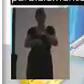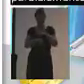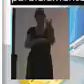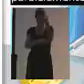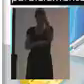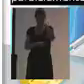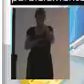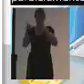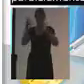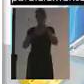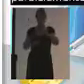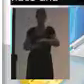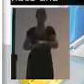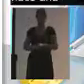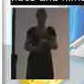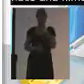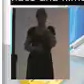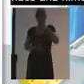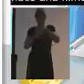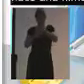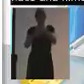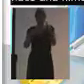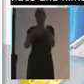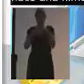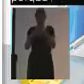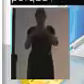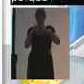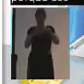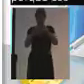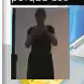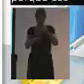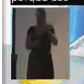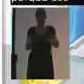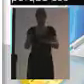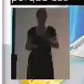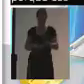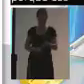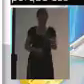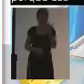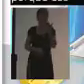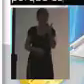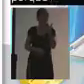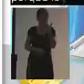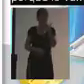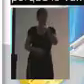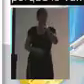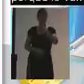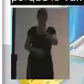Also, at the same time, a camera will record the child's face, because it's a way of